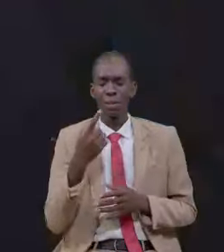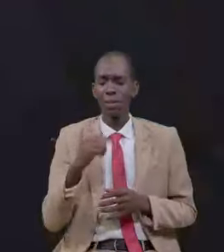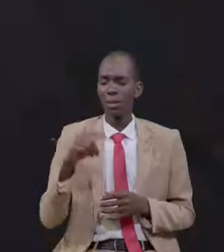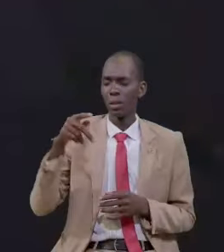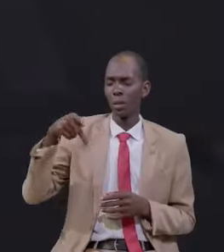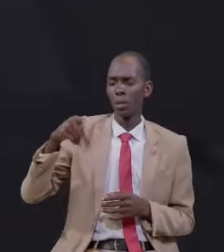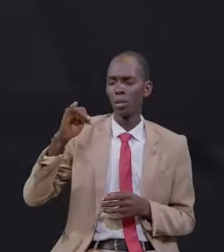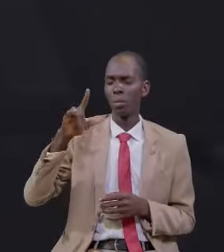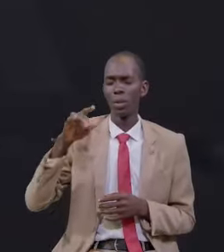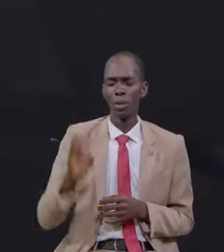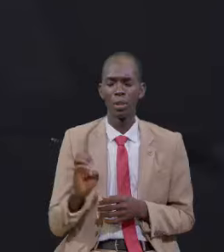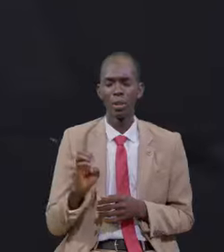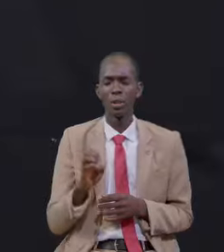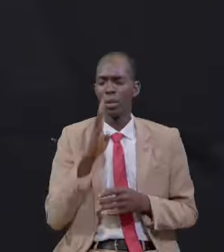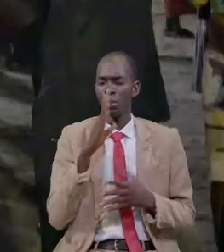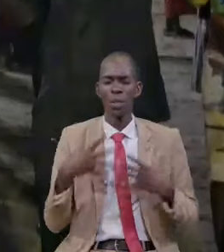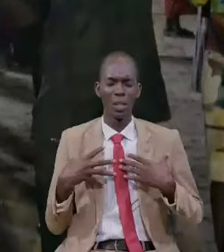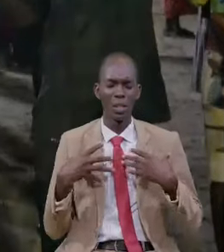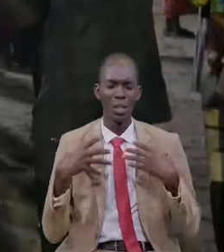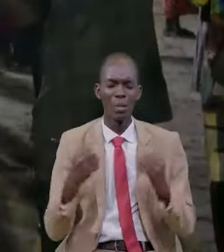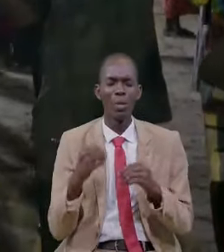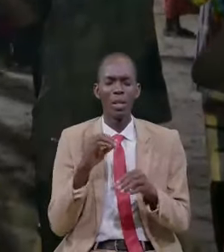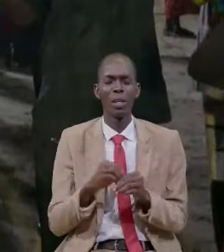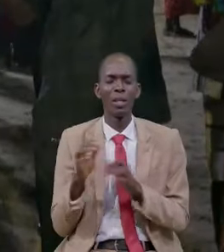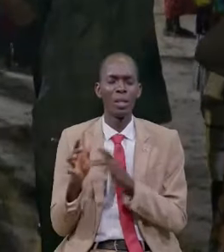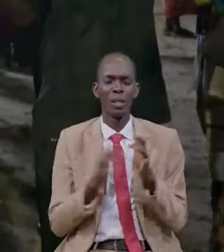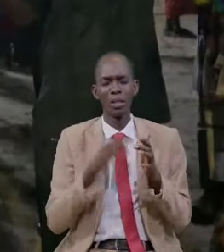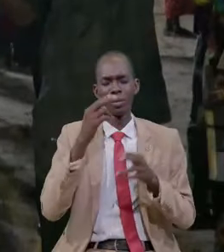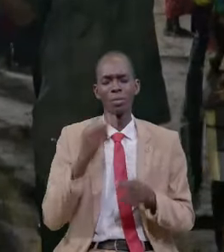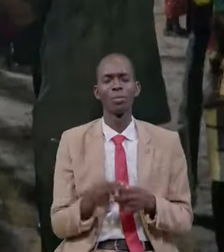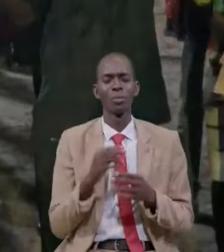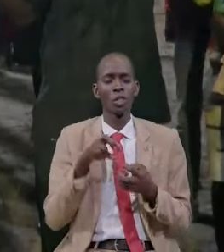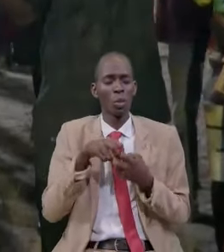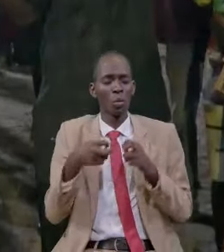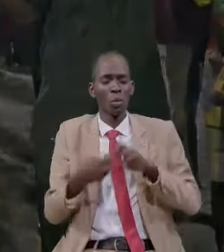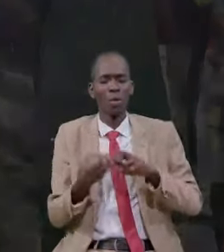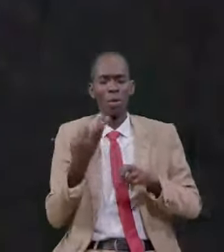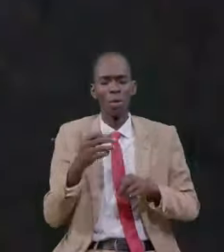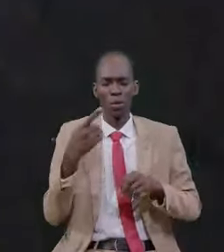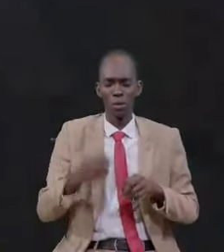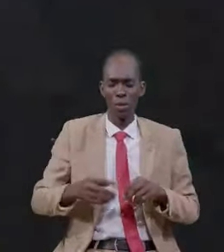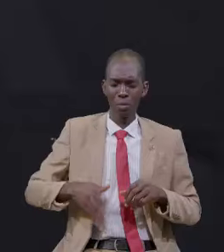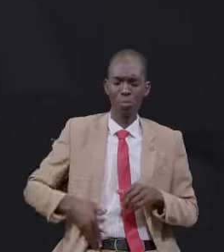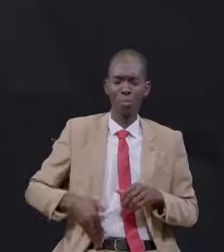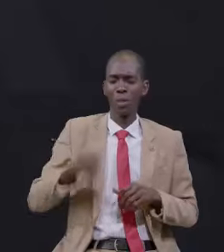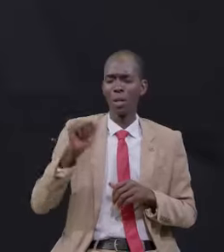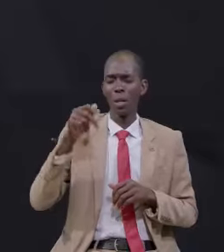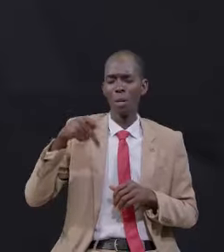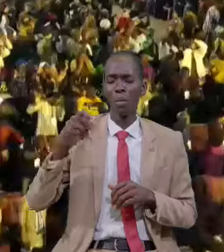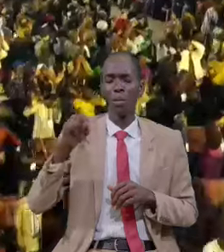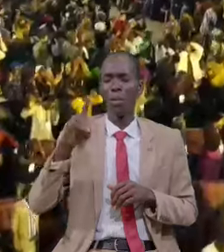be healed in Jesus' name. Problem of the appendix, be healed